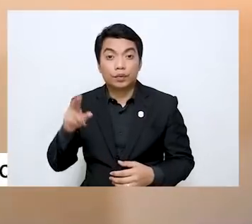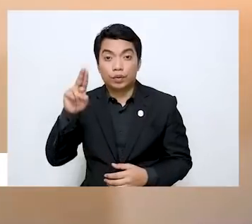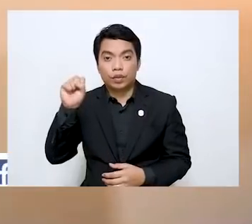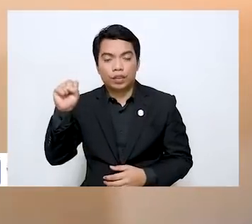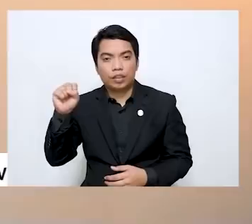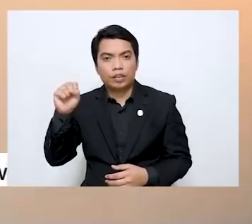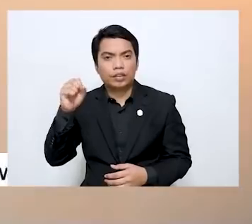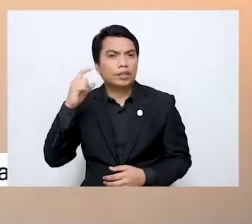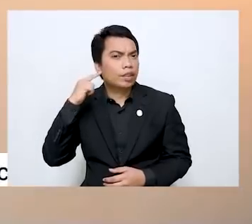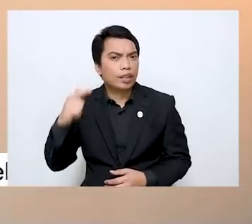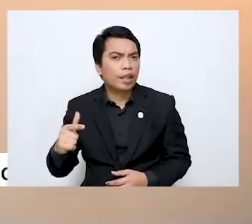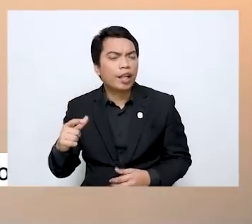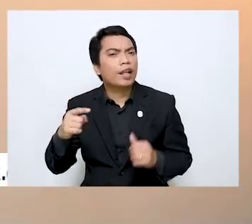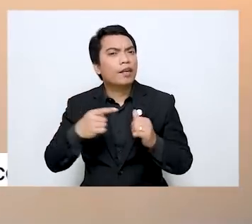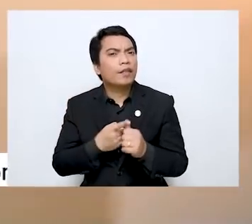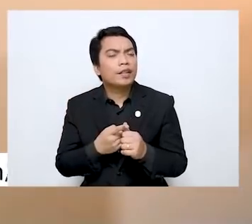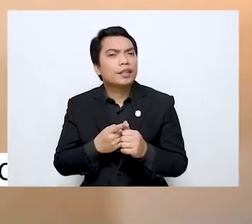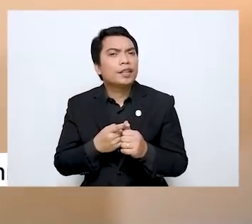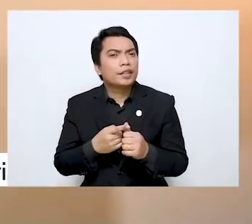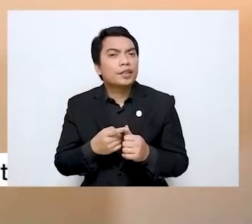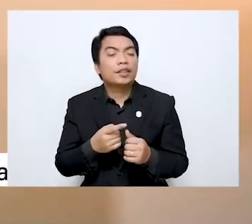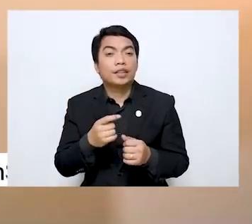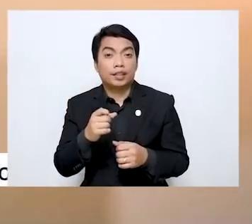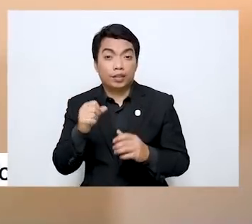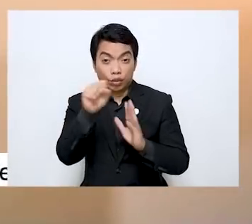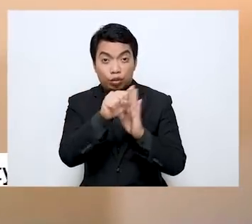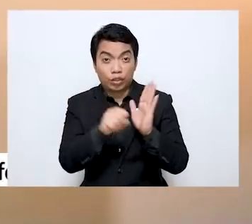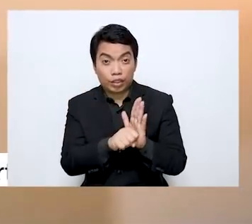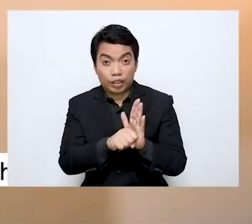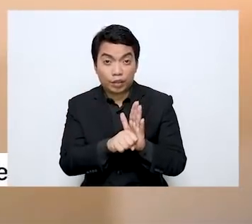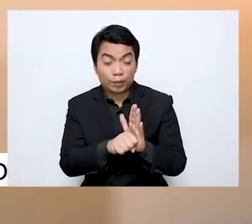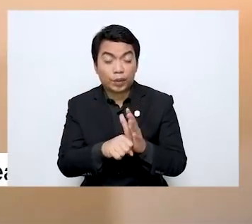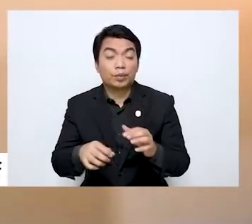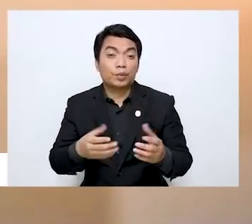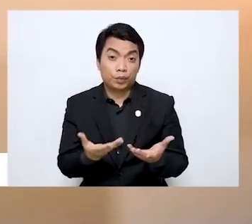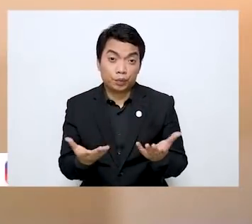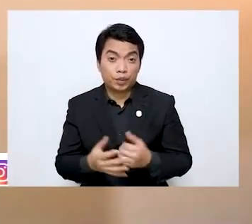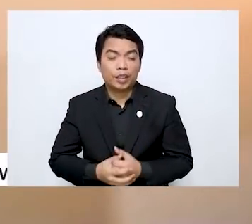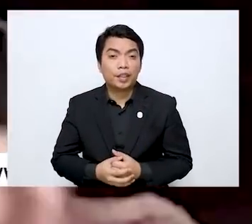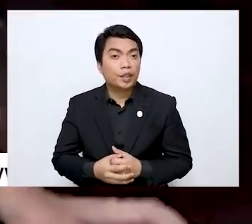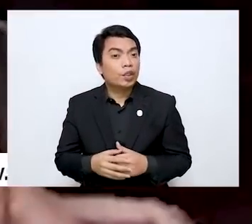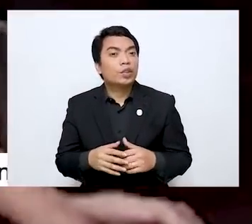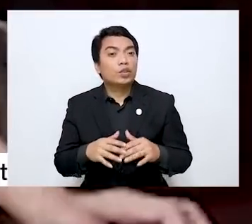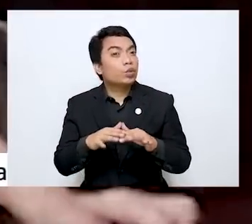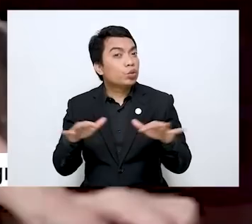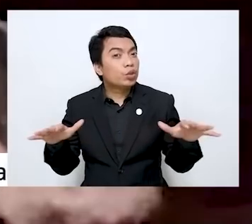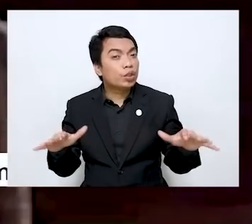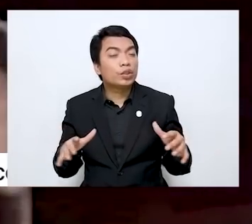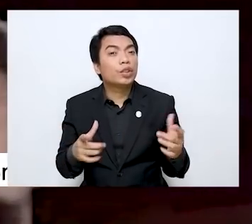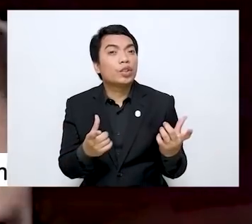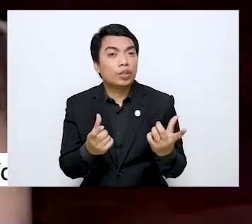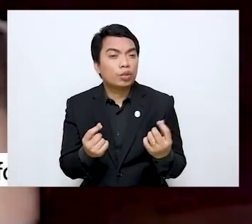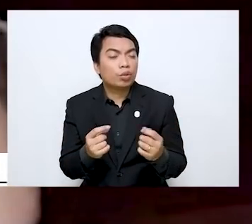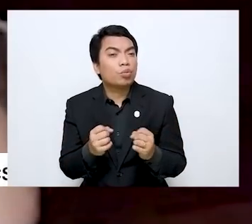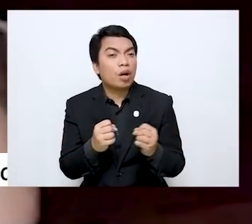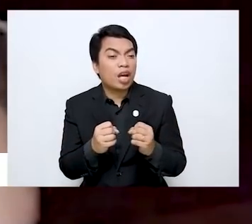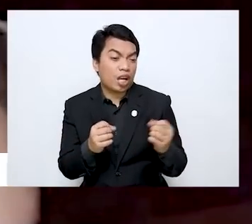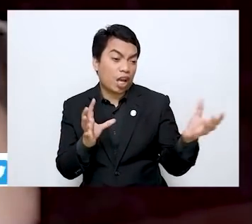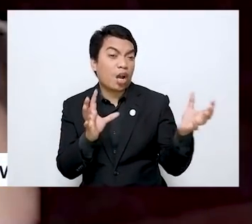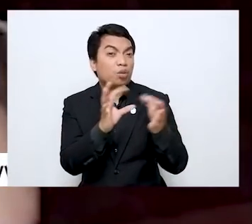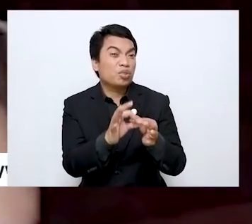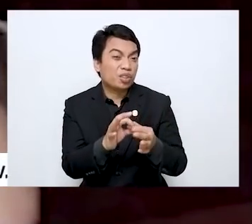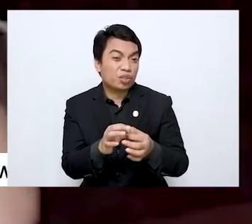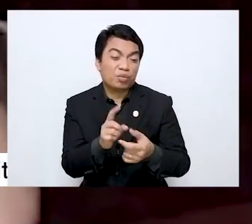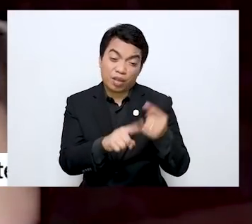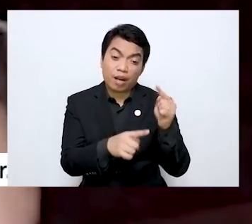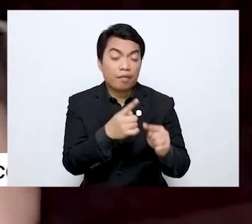U.S., California became the first state to enforce a shelter-in-place order, causing children to have a lack of social interaction with friends, family, and